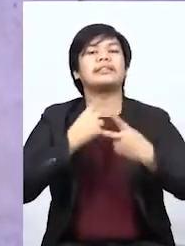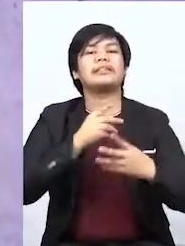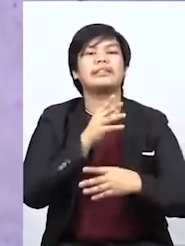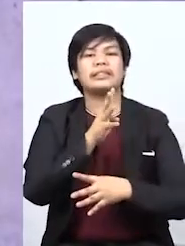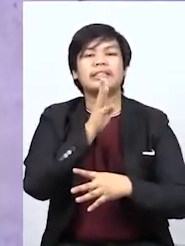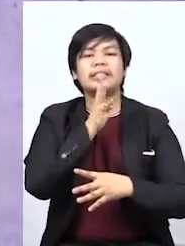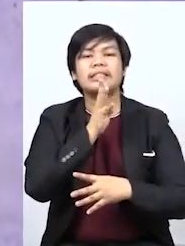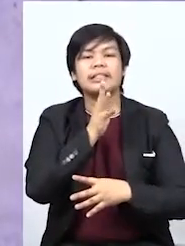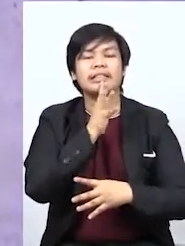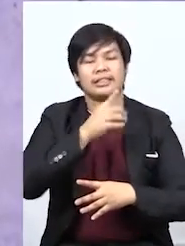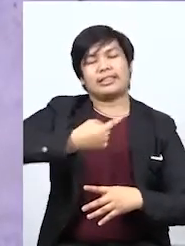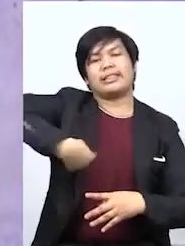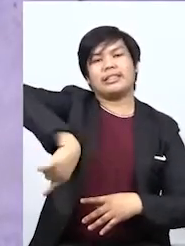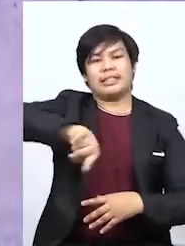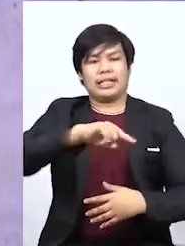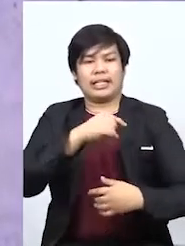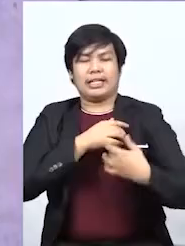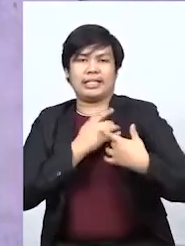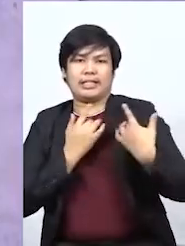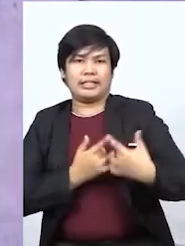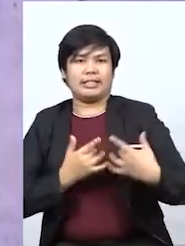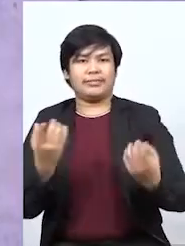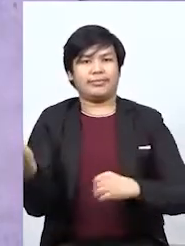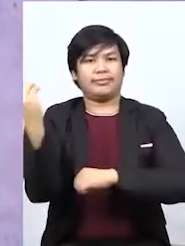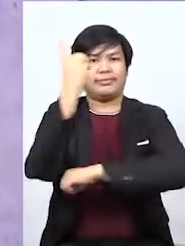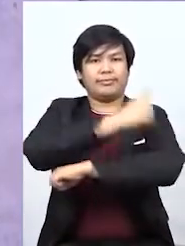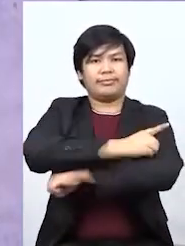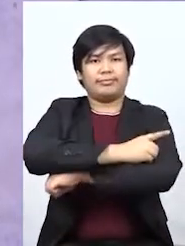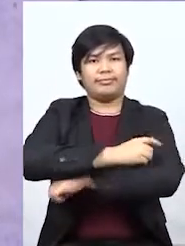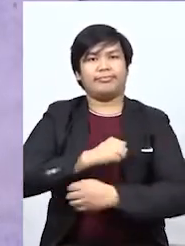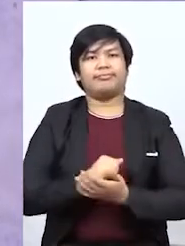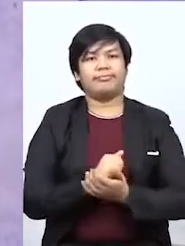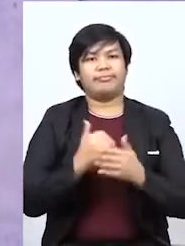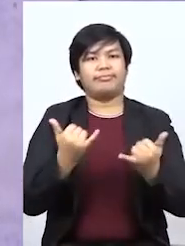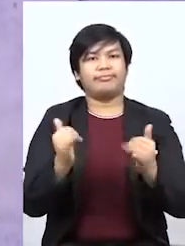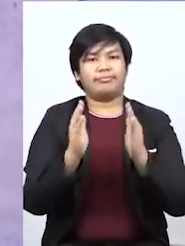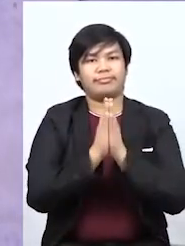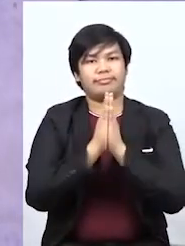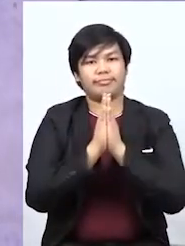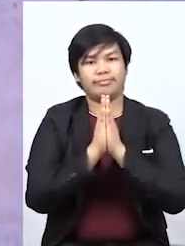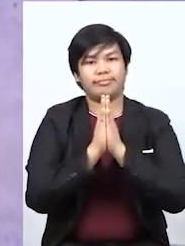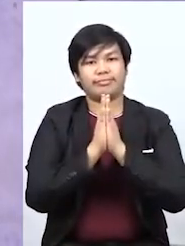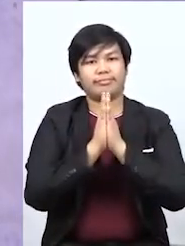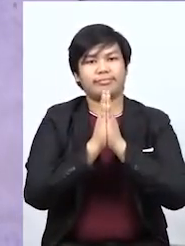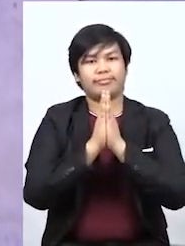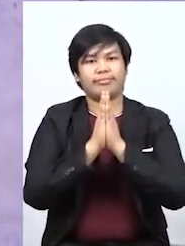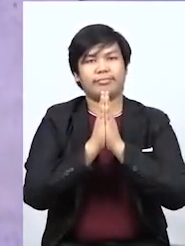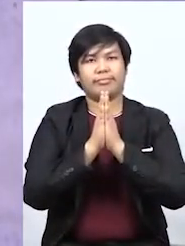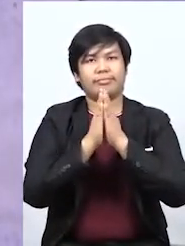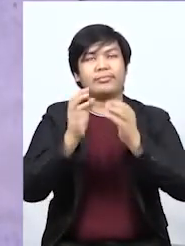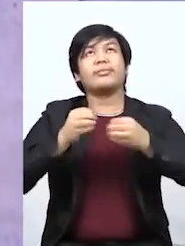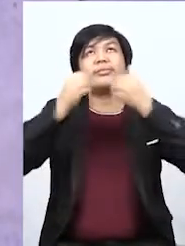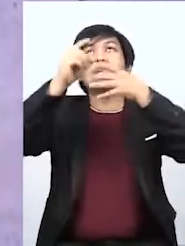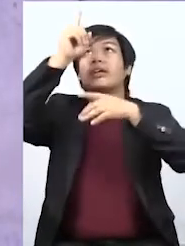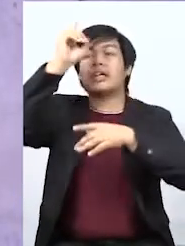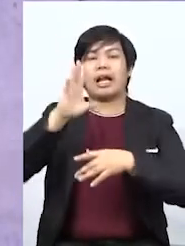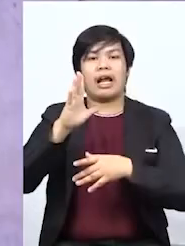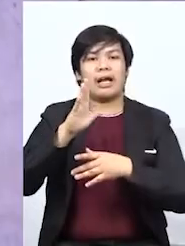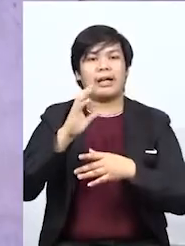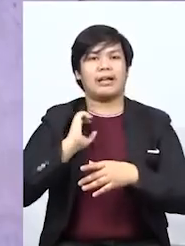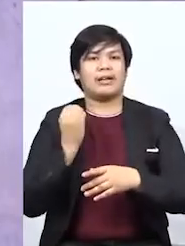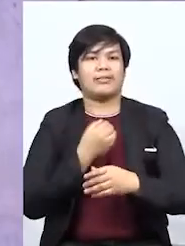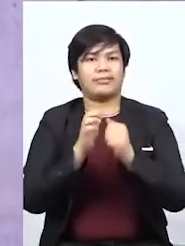speaks to our hearts today Why don't we Join our hearts in prayer as we commit our Worship celebration to the Lord in